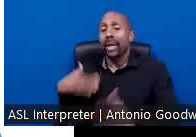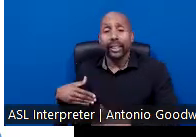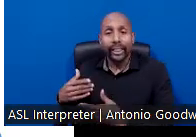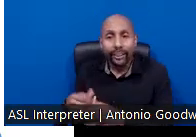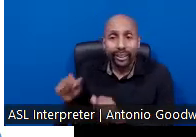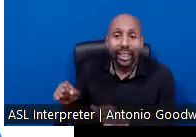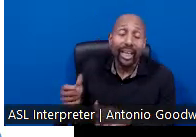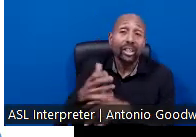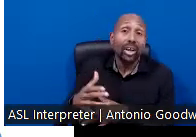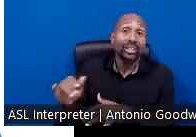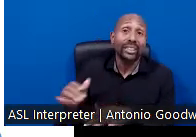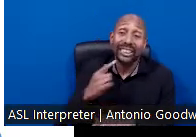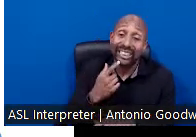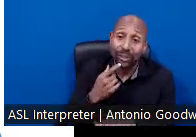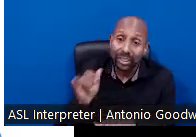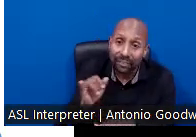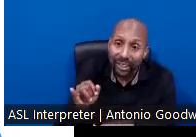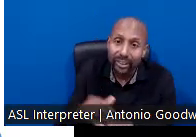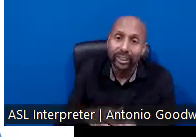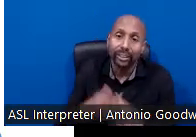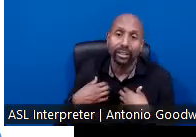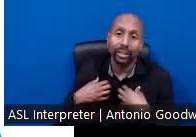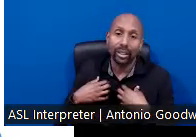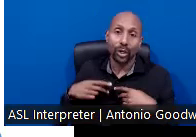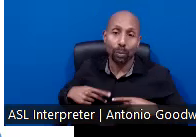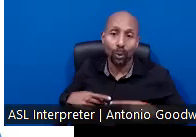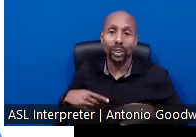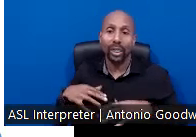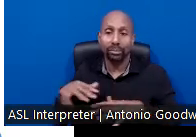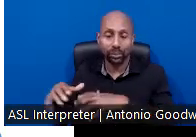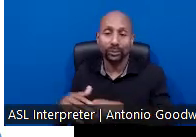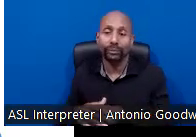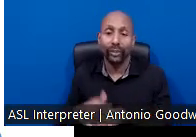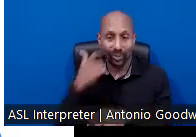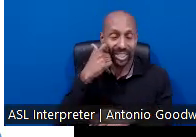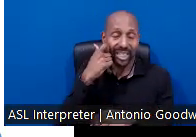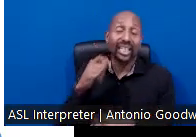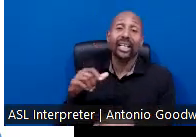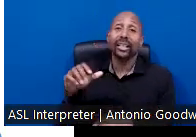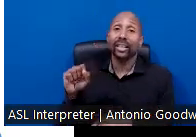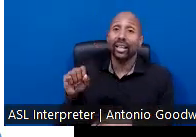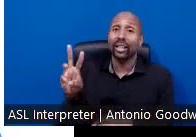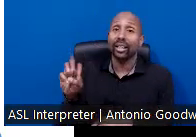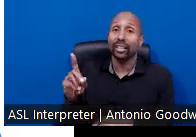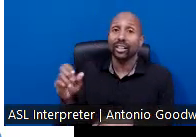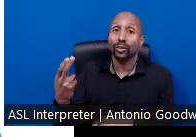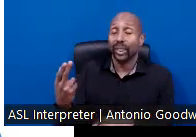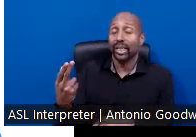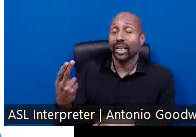There was a recent outbreak with around, I believe, 30 cases at Swedish Medical Center with this